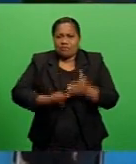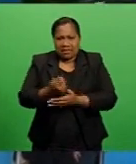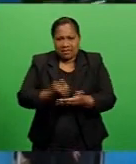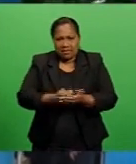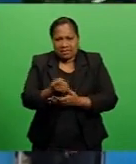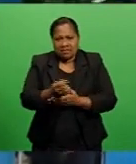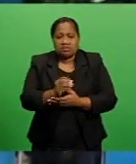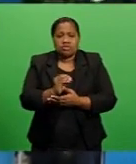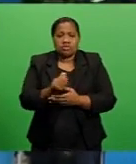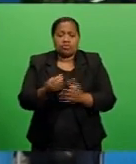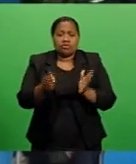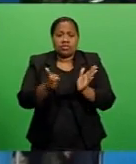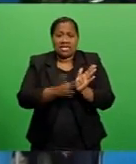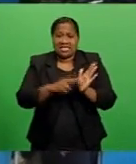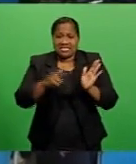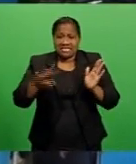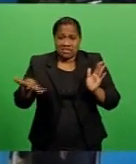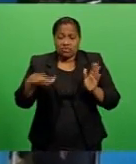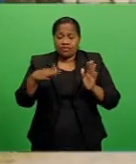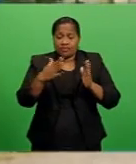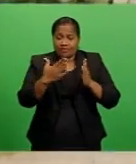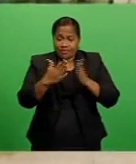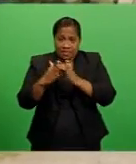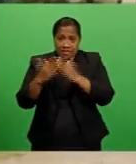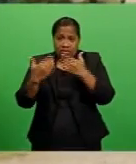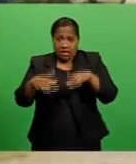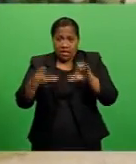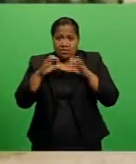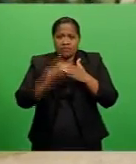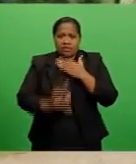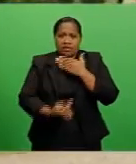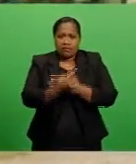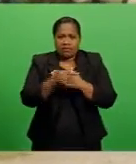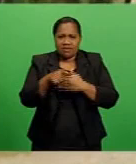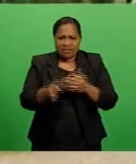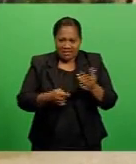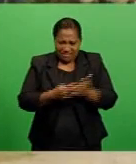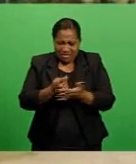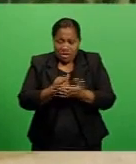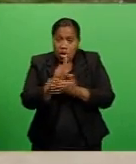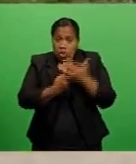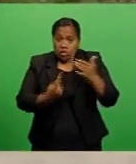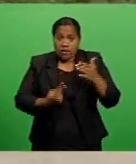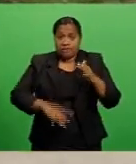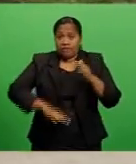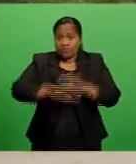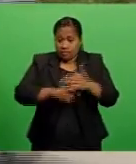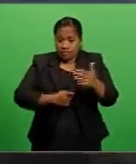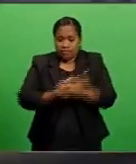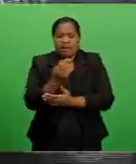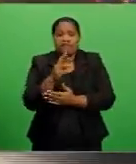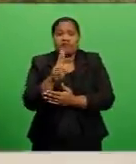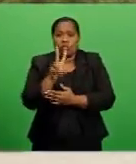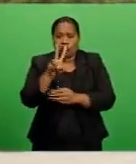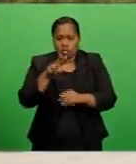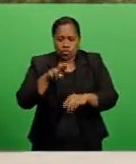on the current rate payment only if full payment is made in the next 2 months.